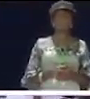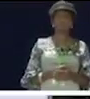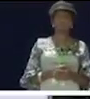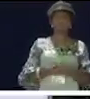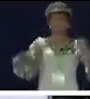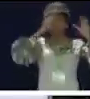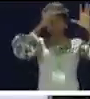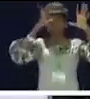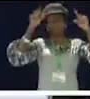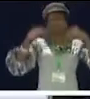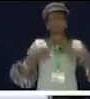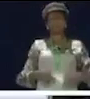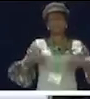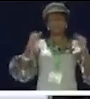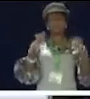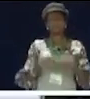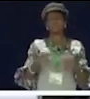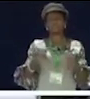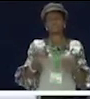Father, nobody can query you.